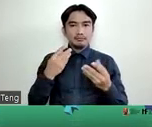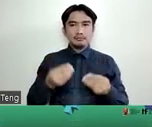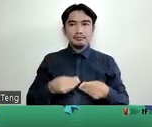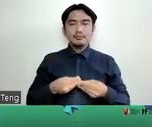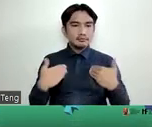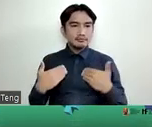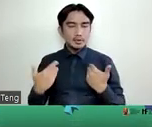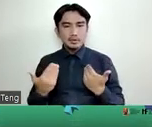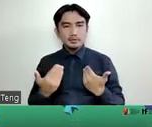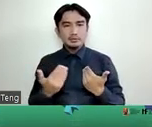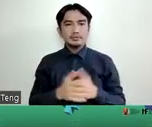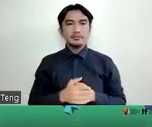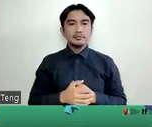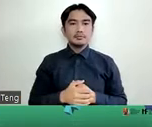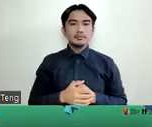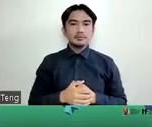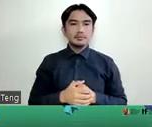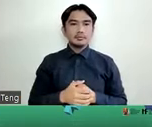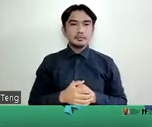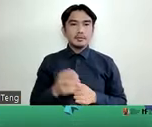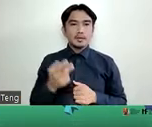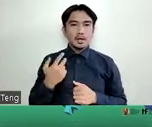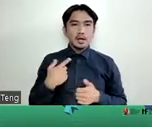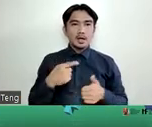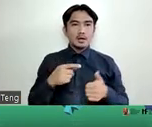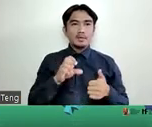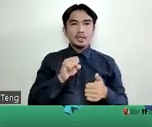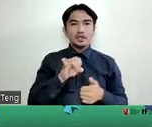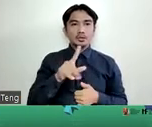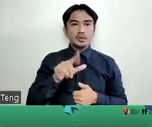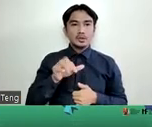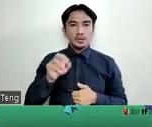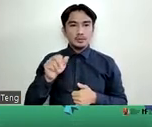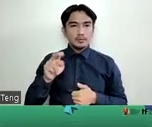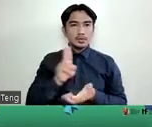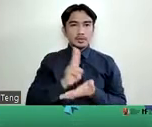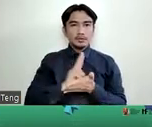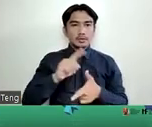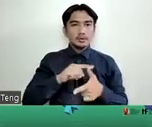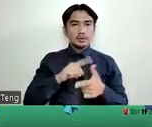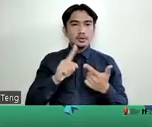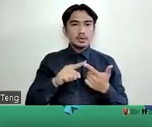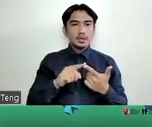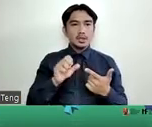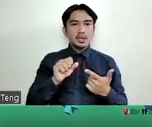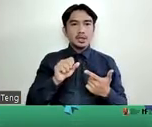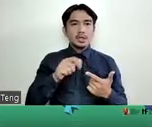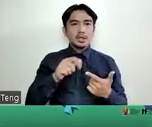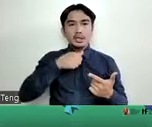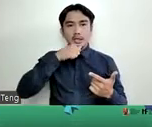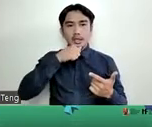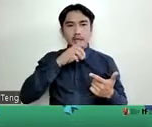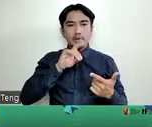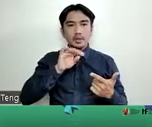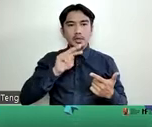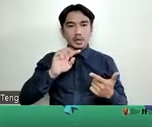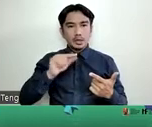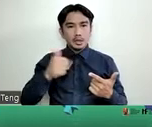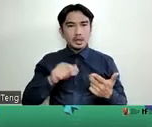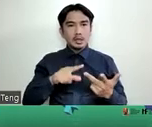we have Siliman University or UST University and Ateneo Dinaga to name some of our